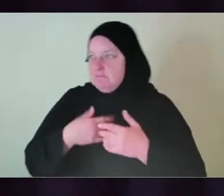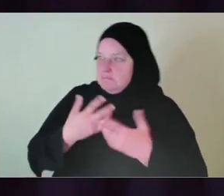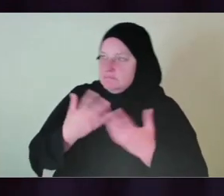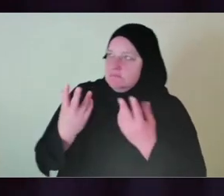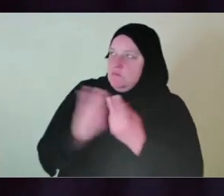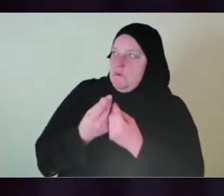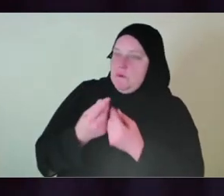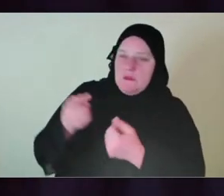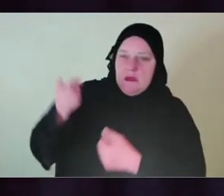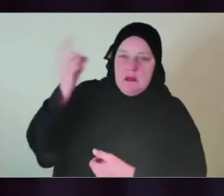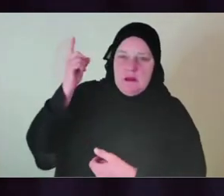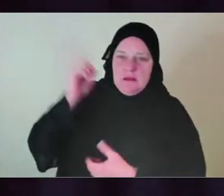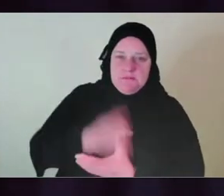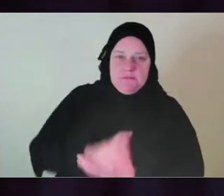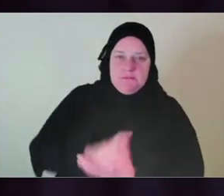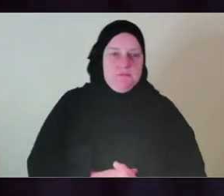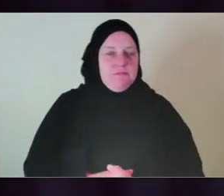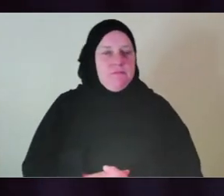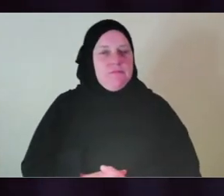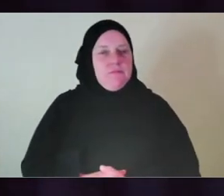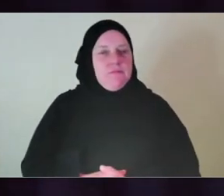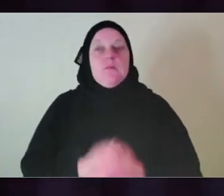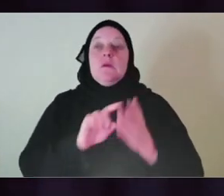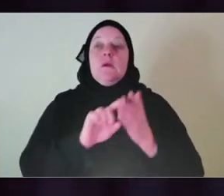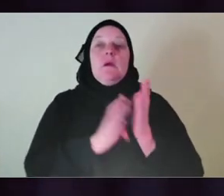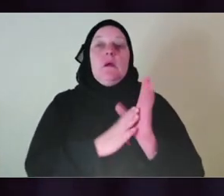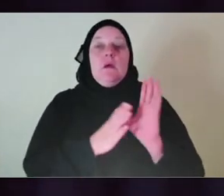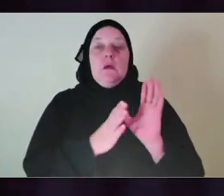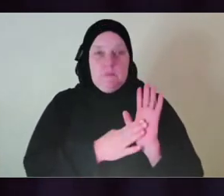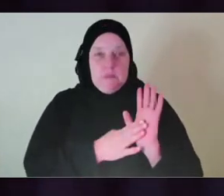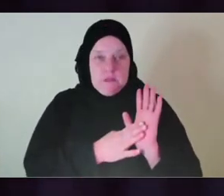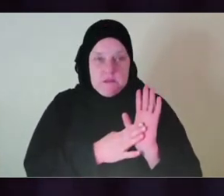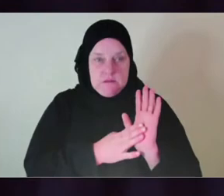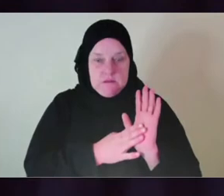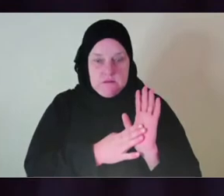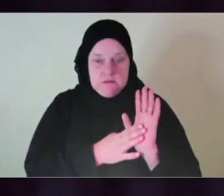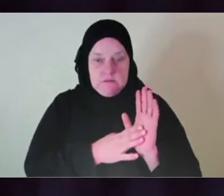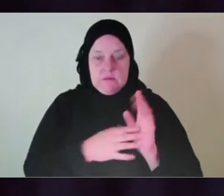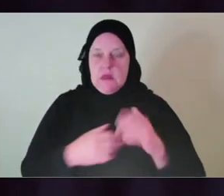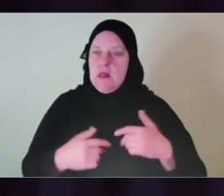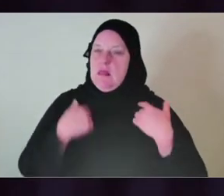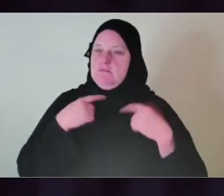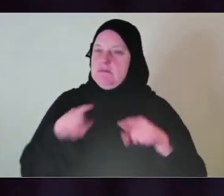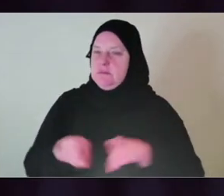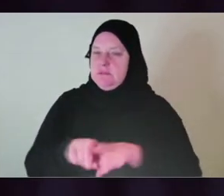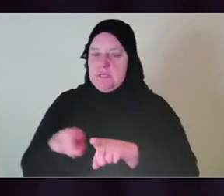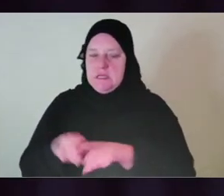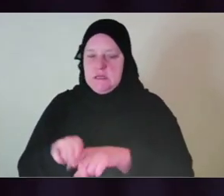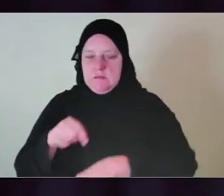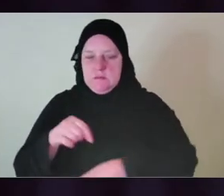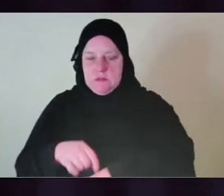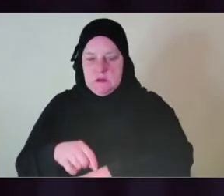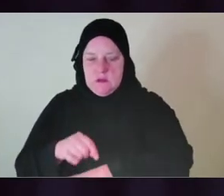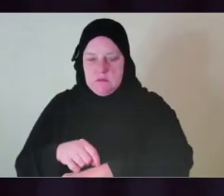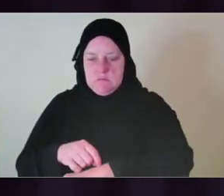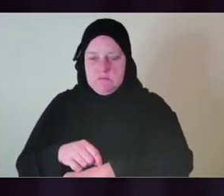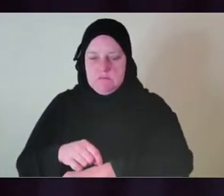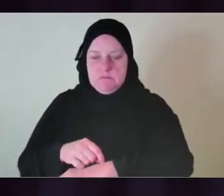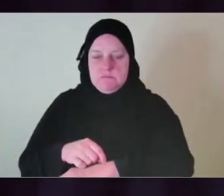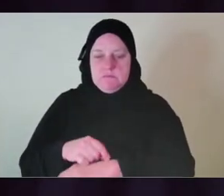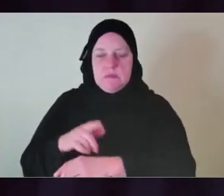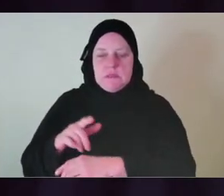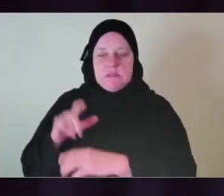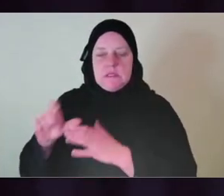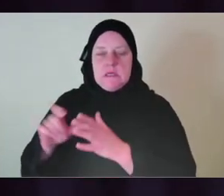The Imam lived during the time of the Abbasid caliphs, Ma'mun and Mu'tasim. And in